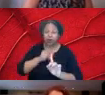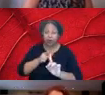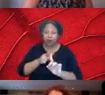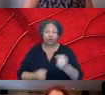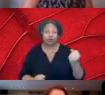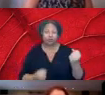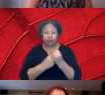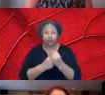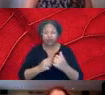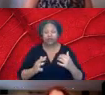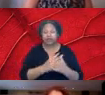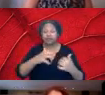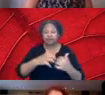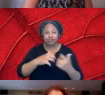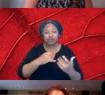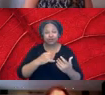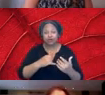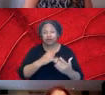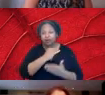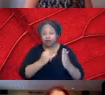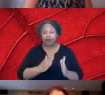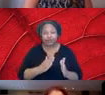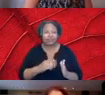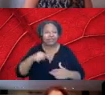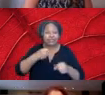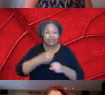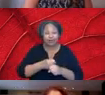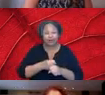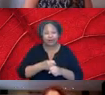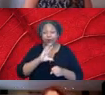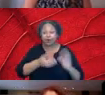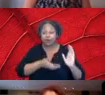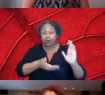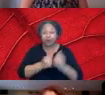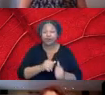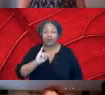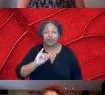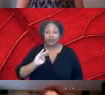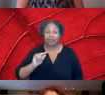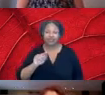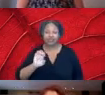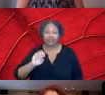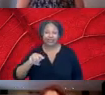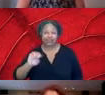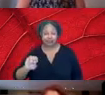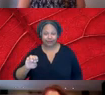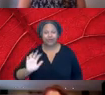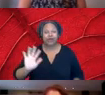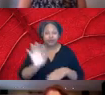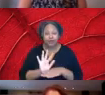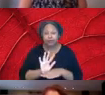This year, it's being co-presented by Imaginative Film and Media Arts Festival. So thank you to them